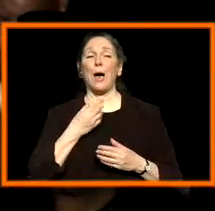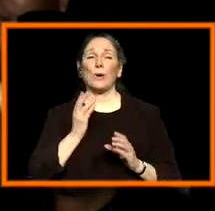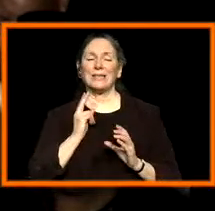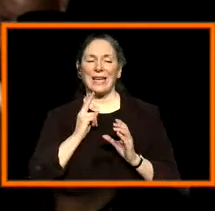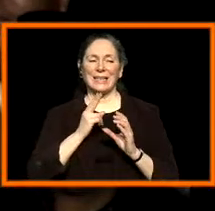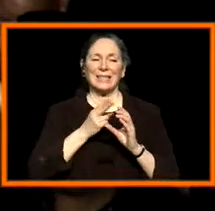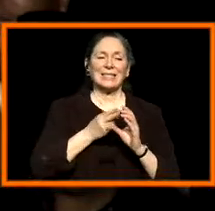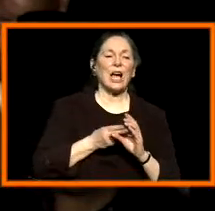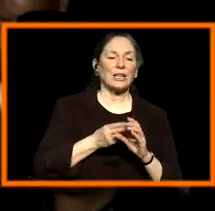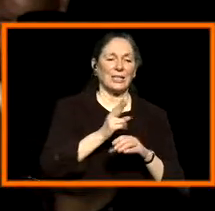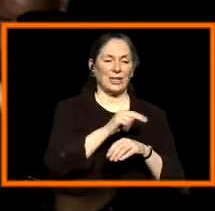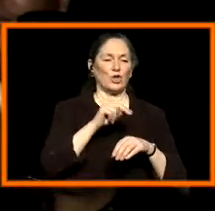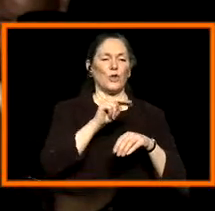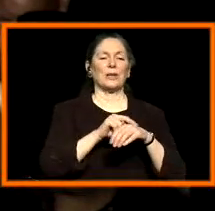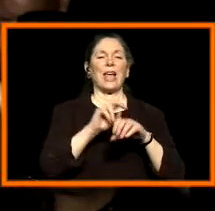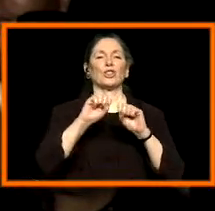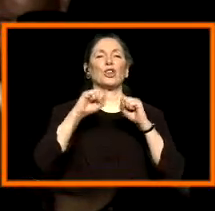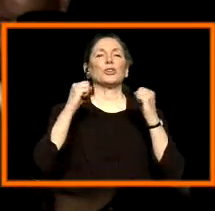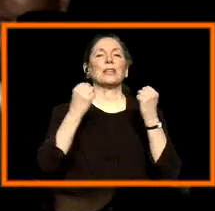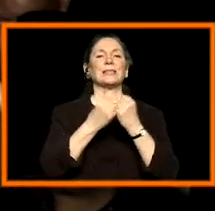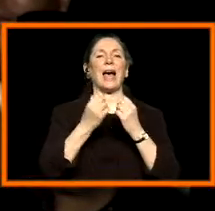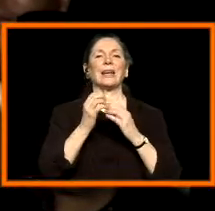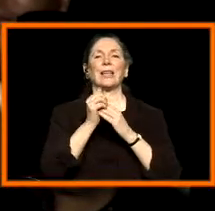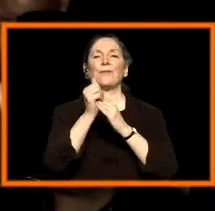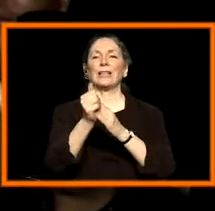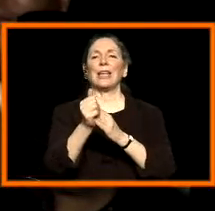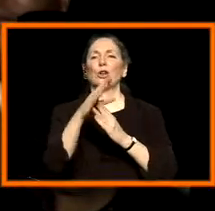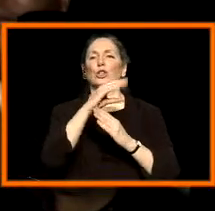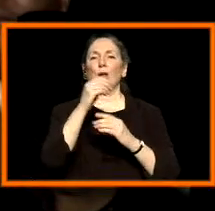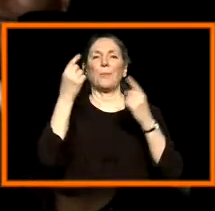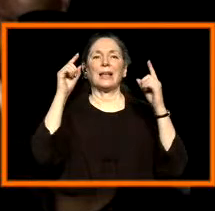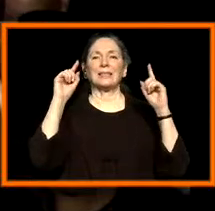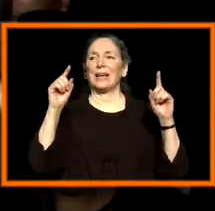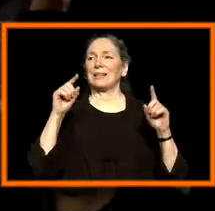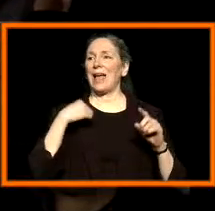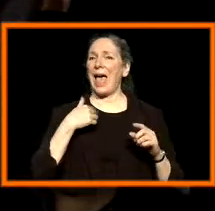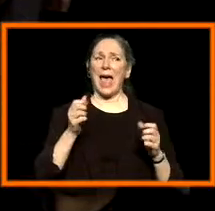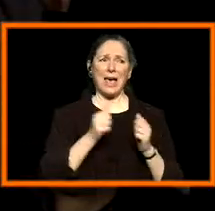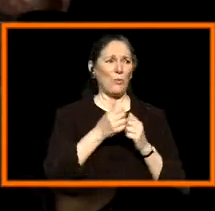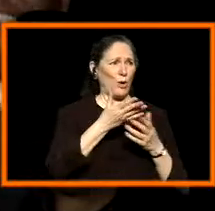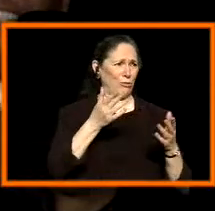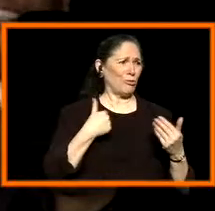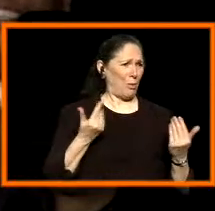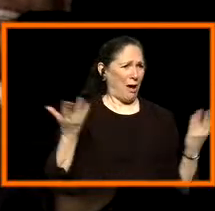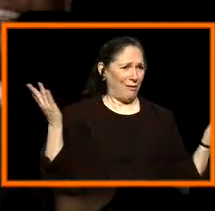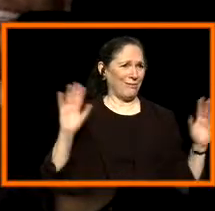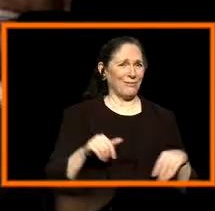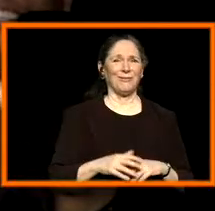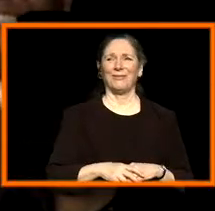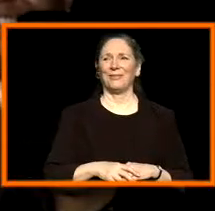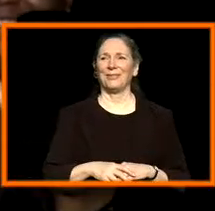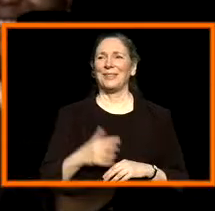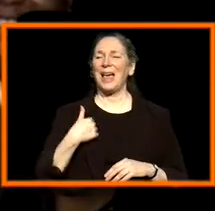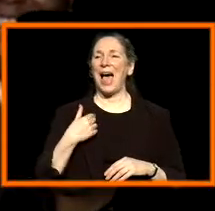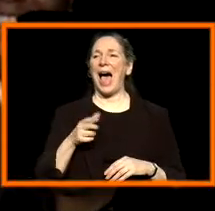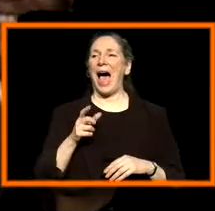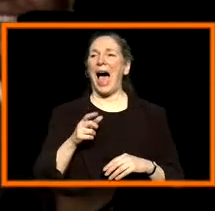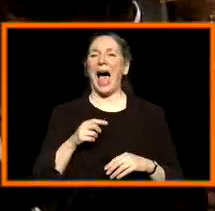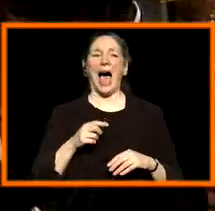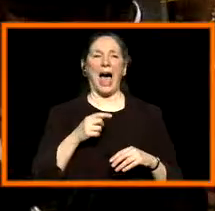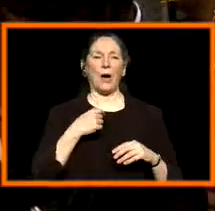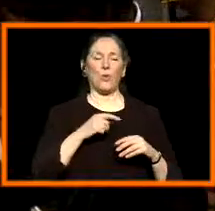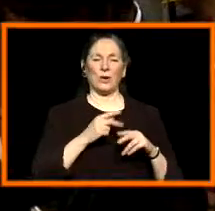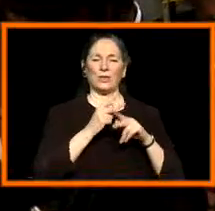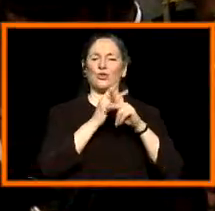inducted into the National Society of Leadership and Success. Hey, I hear y'all, come on. And was crowned